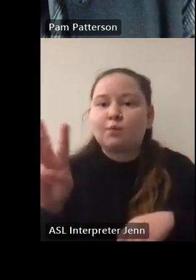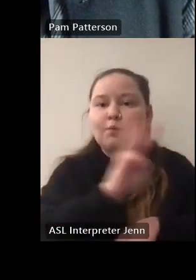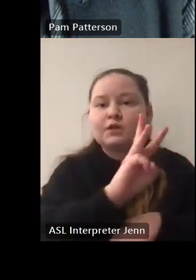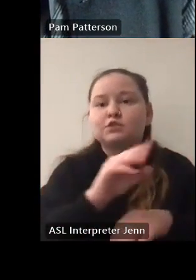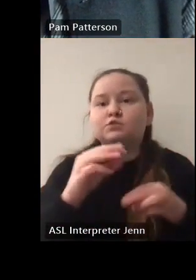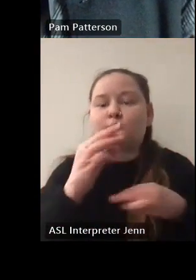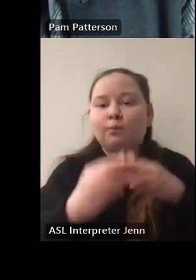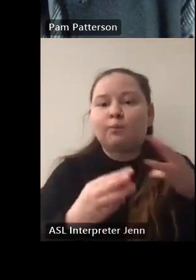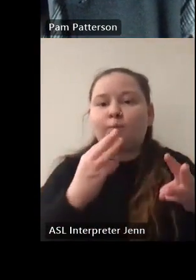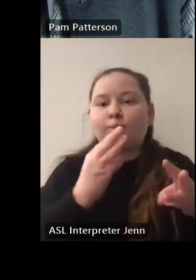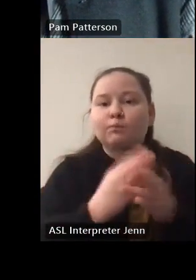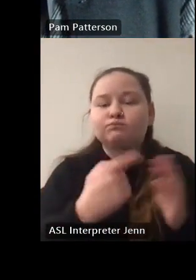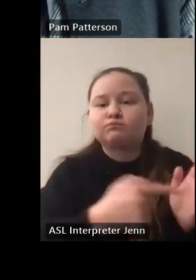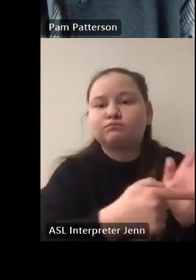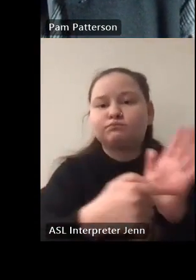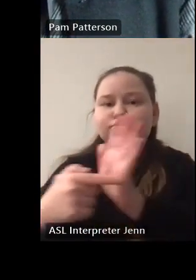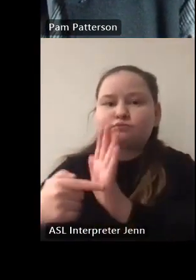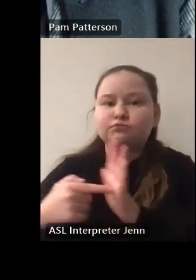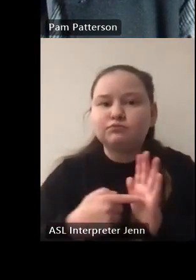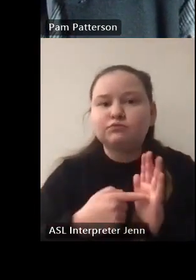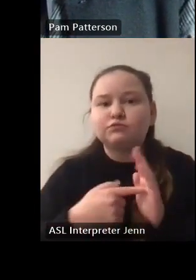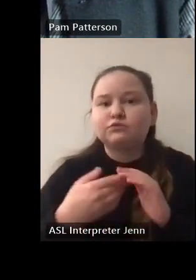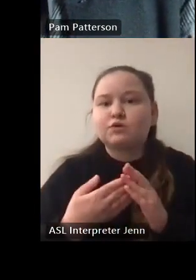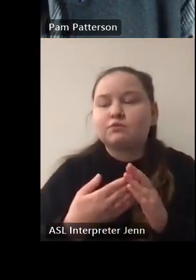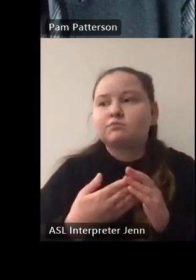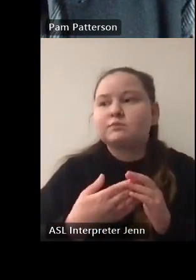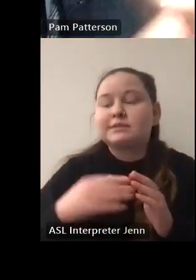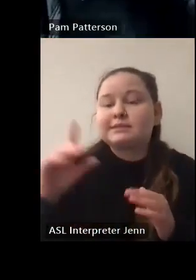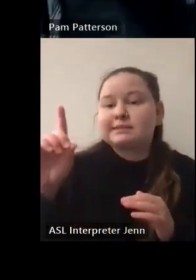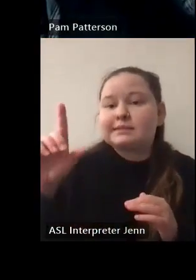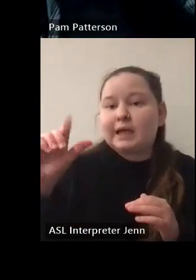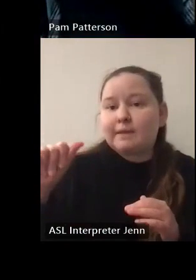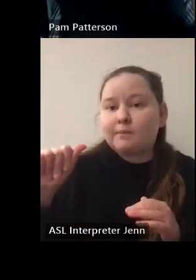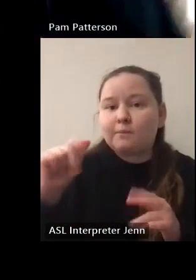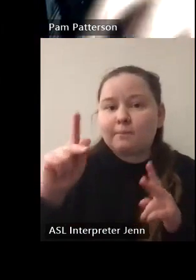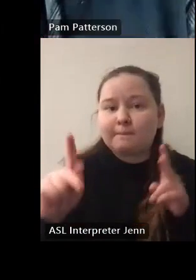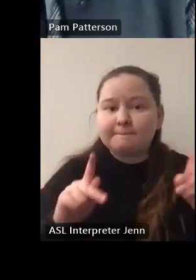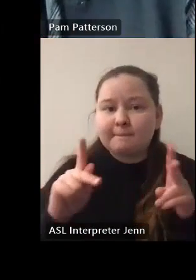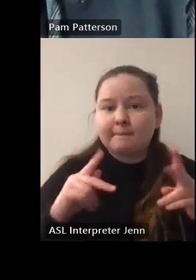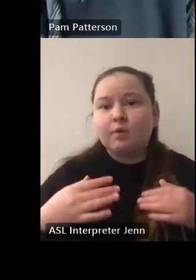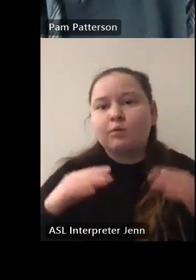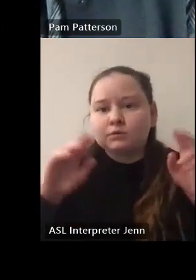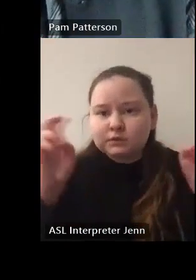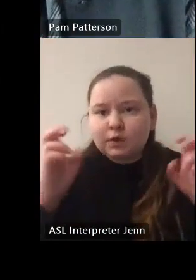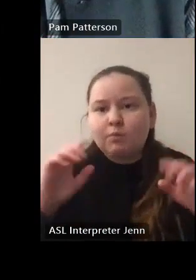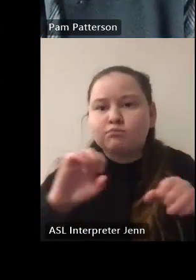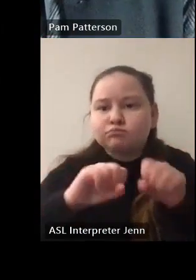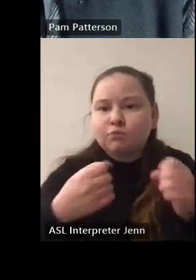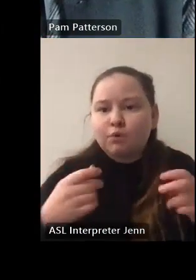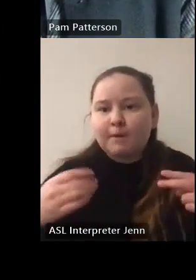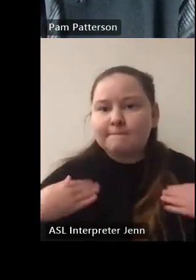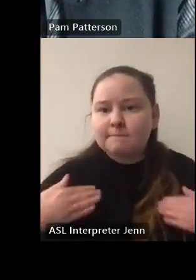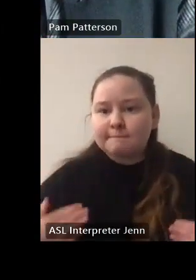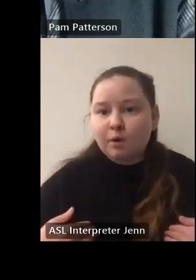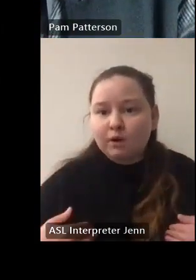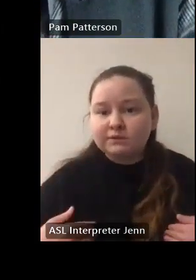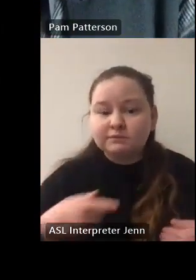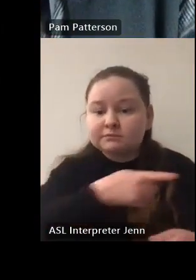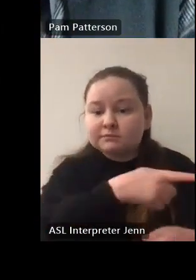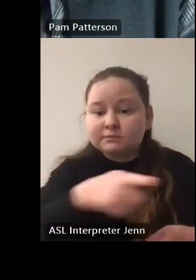recognized the aesthetic potential of disability and disabled bodies, or, quote, the broken body, as characterized by